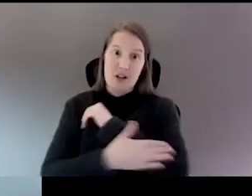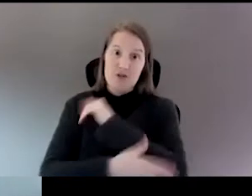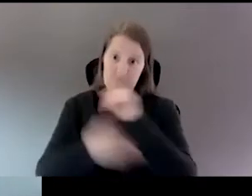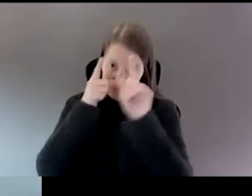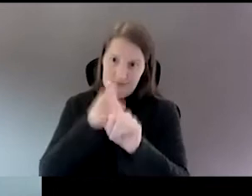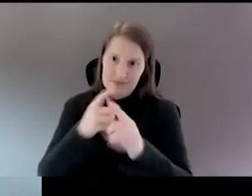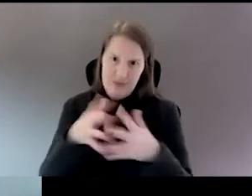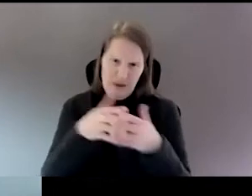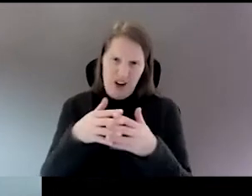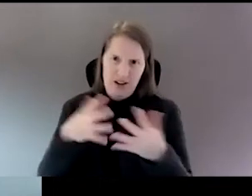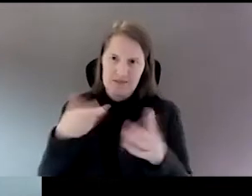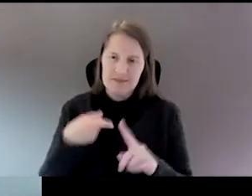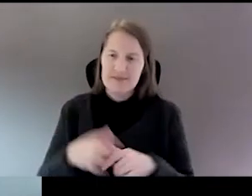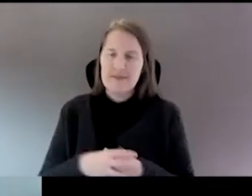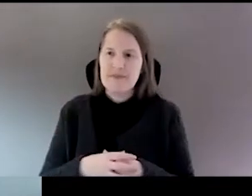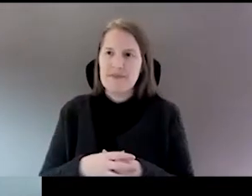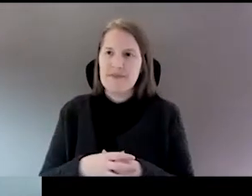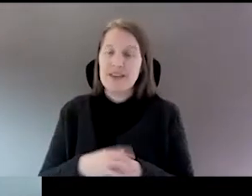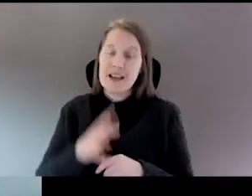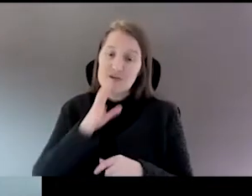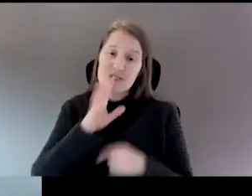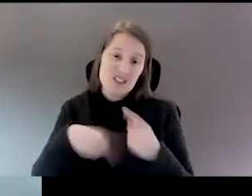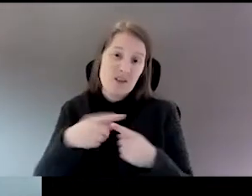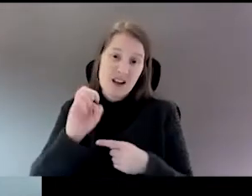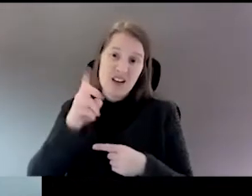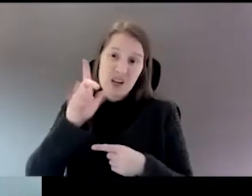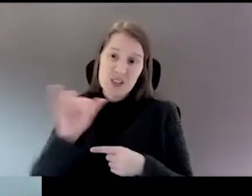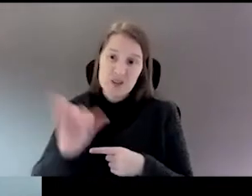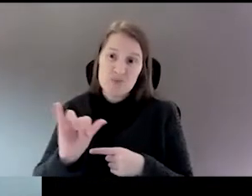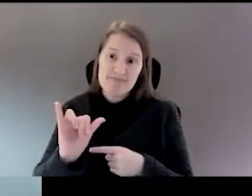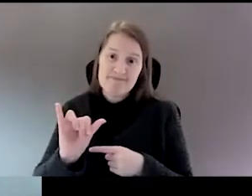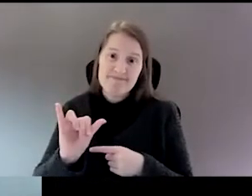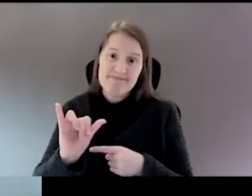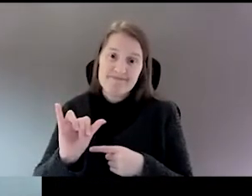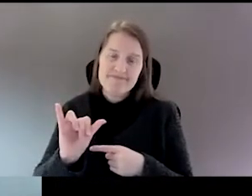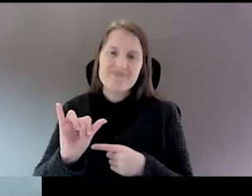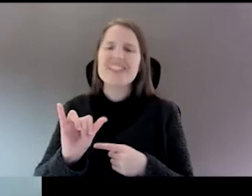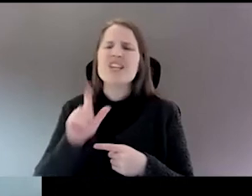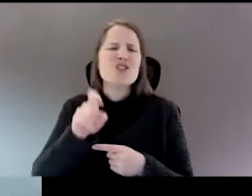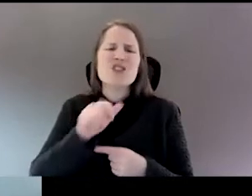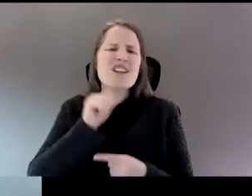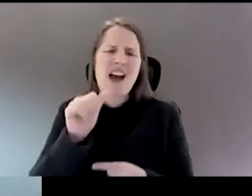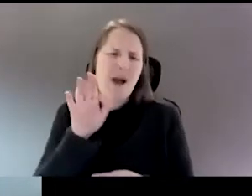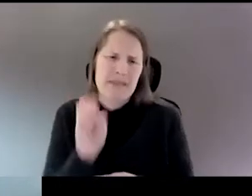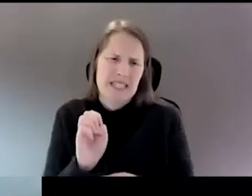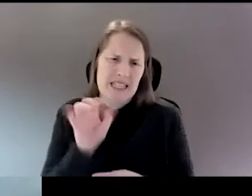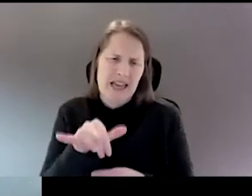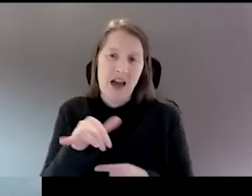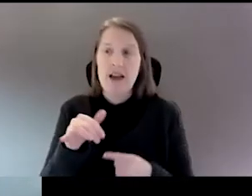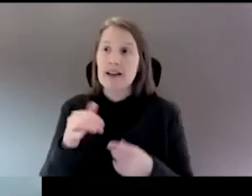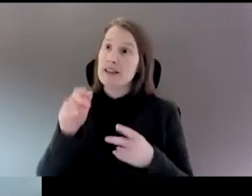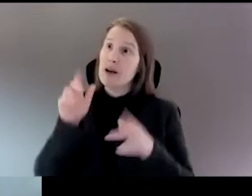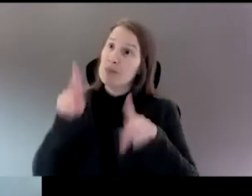and really getting into equity as well. Right. It shouldn't be that somebody who has more education,